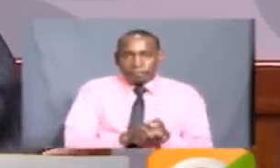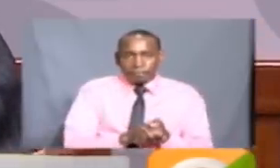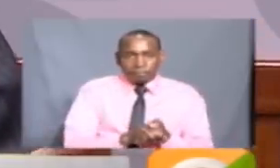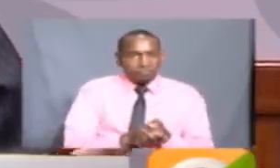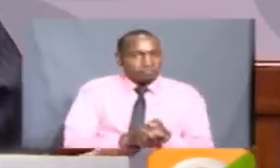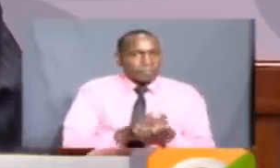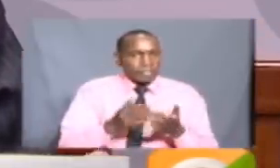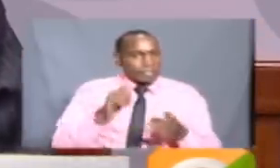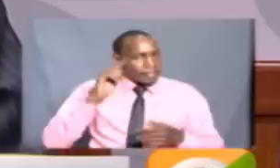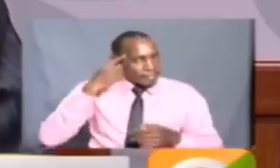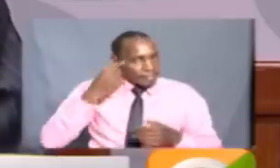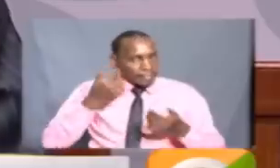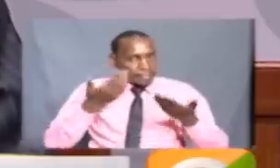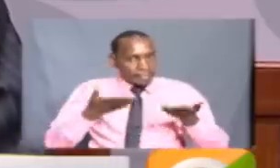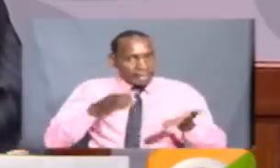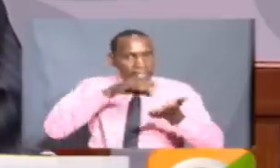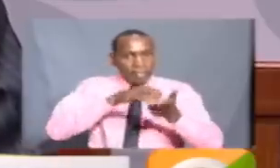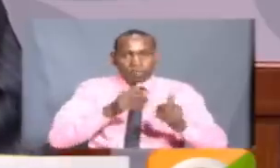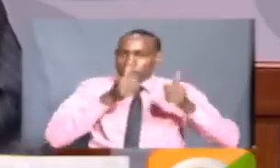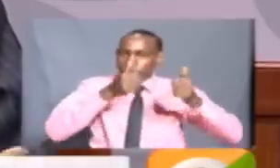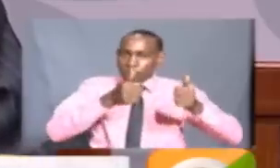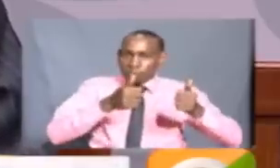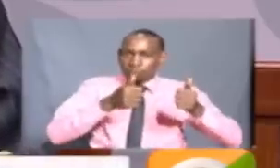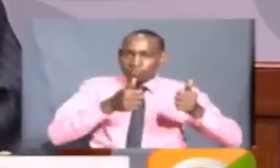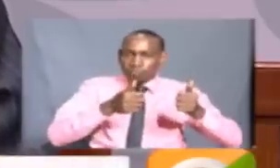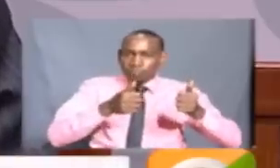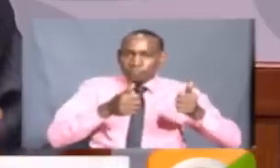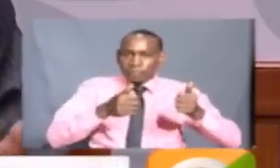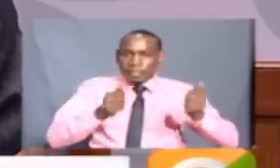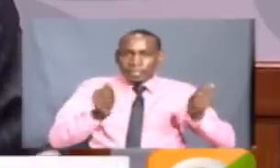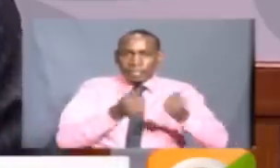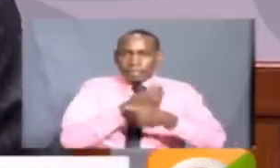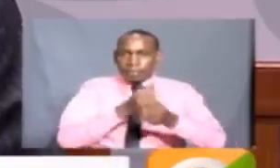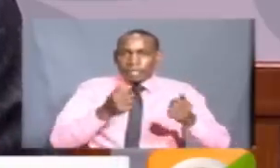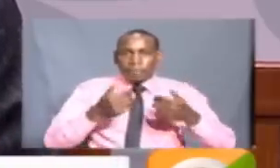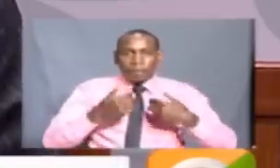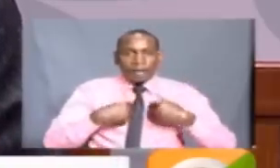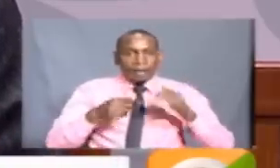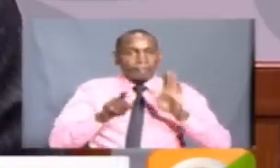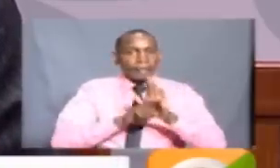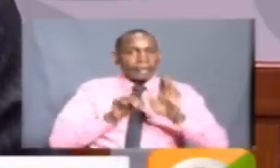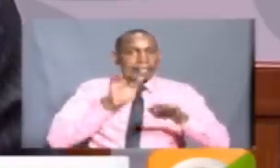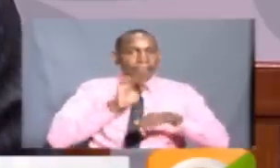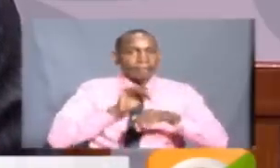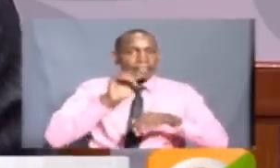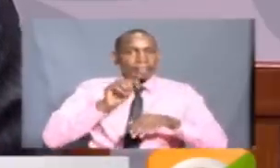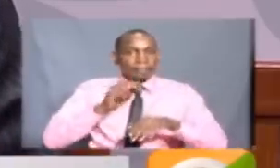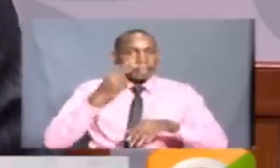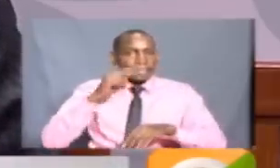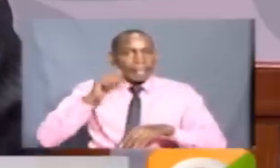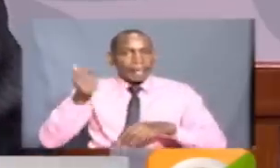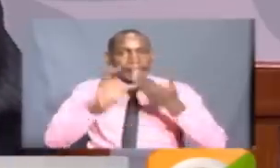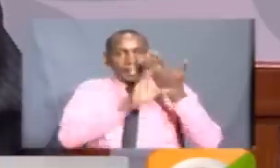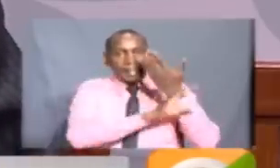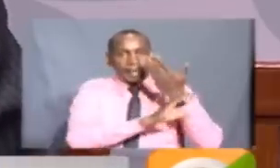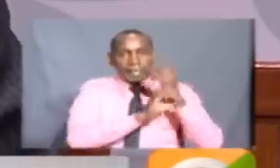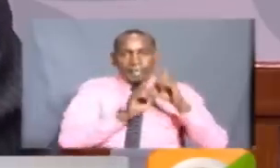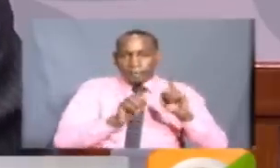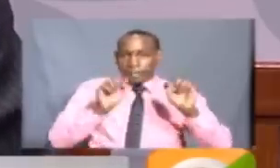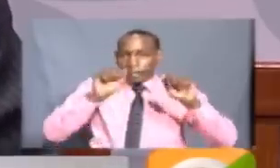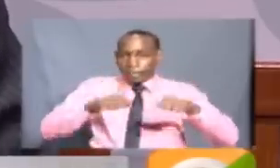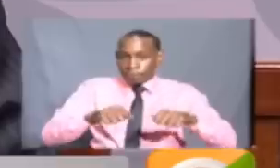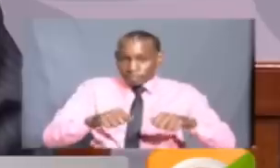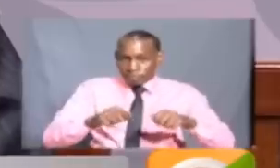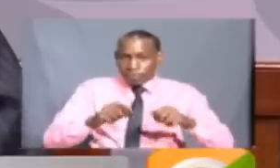thinking that we are immune from all manner of pogroms that we have seen in other countries. Mm-hmm. But you can begin